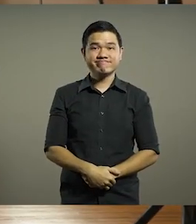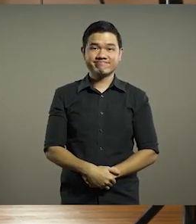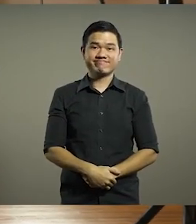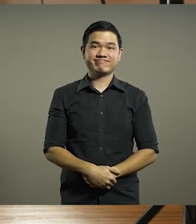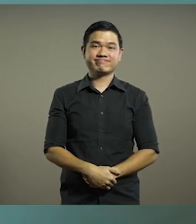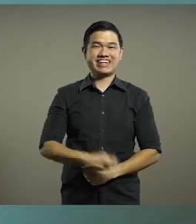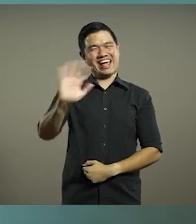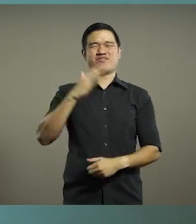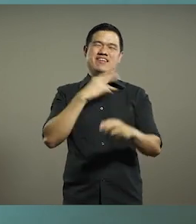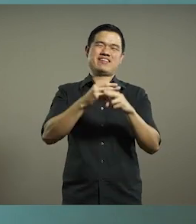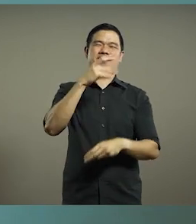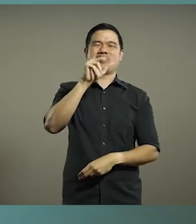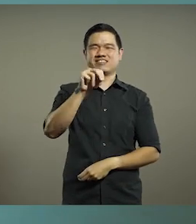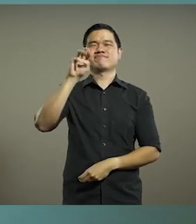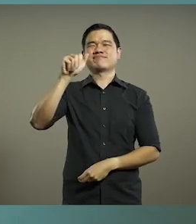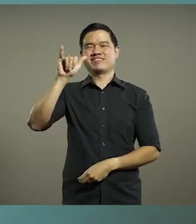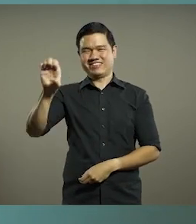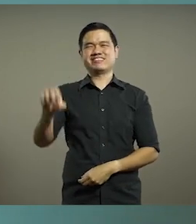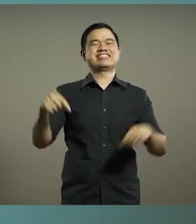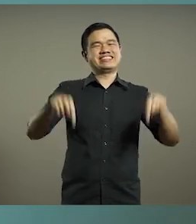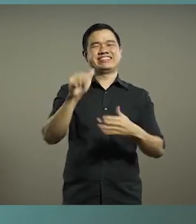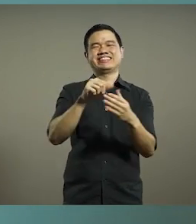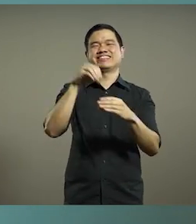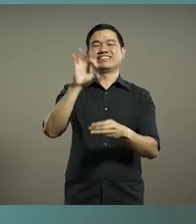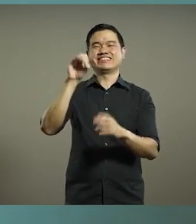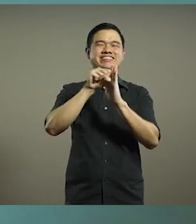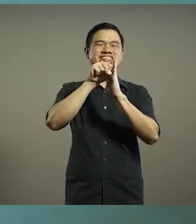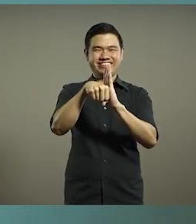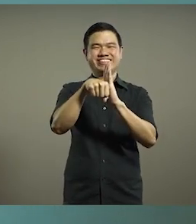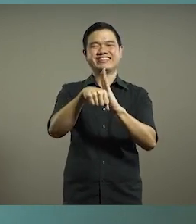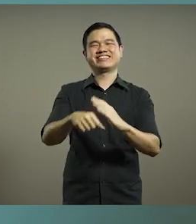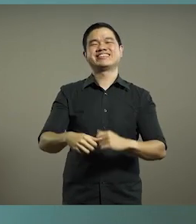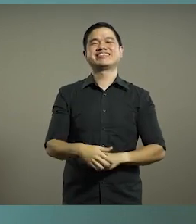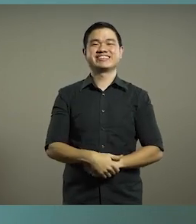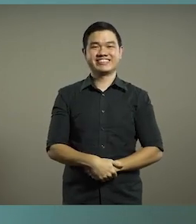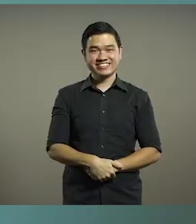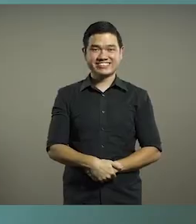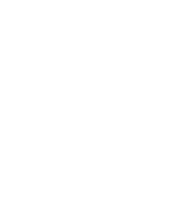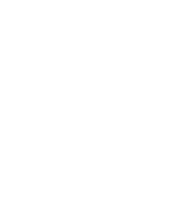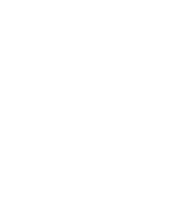My name is Myae, and this is Art in 90 Seconds.